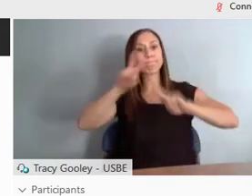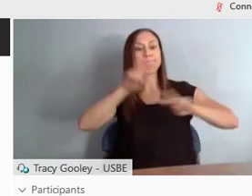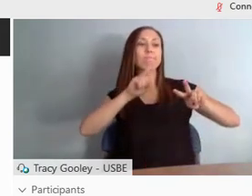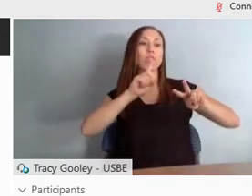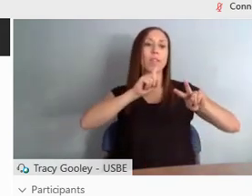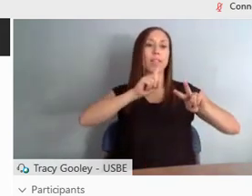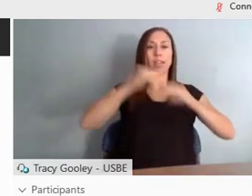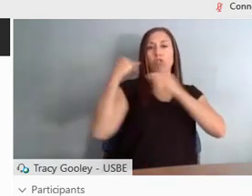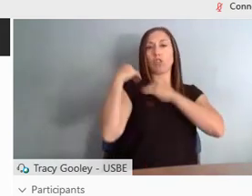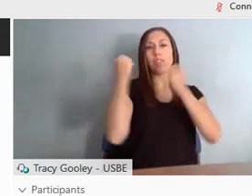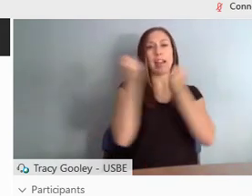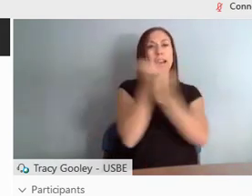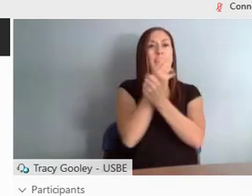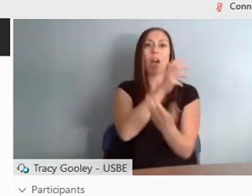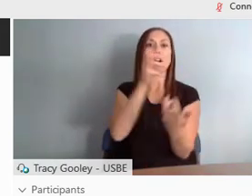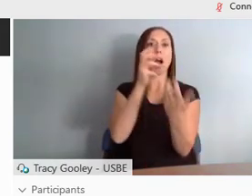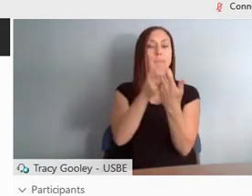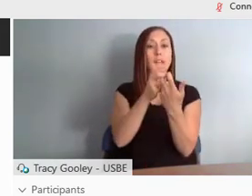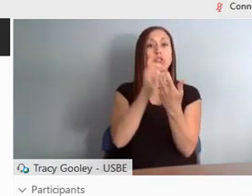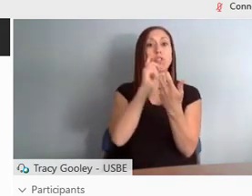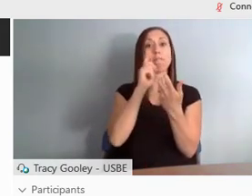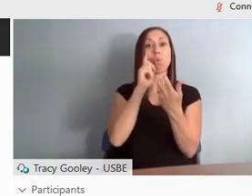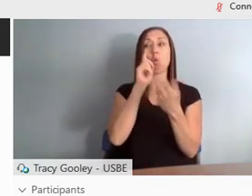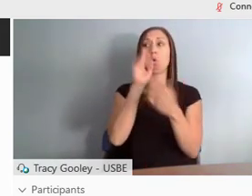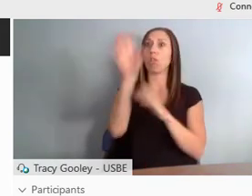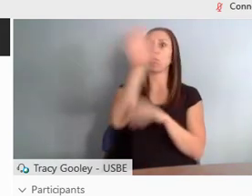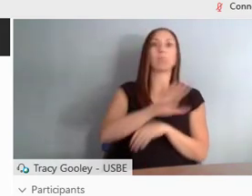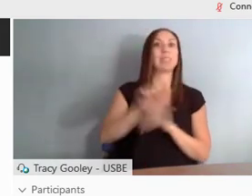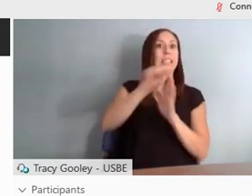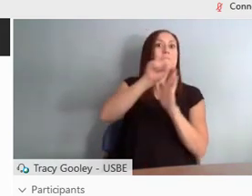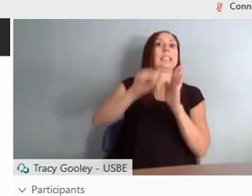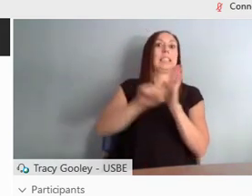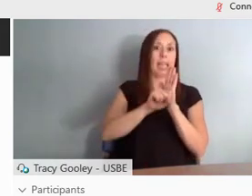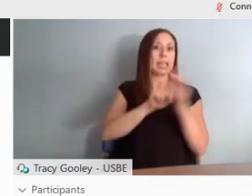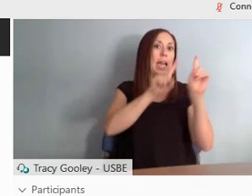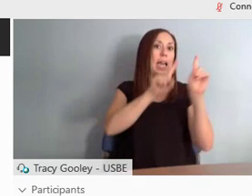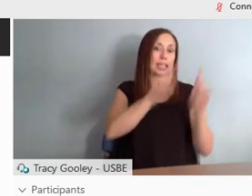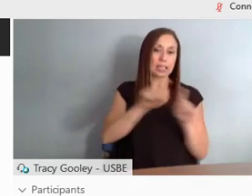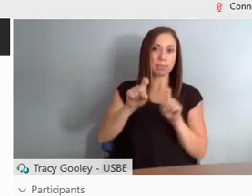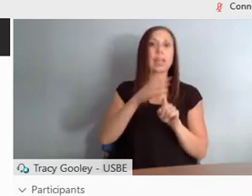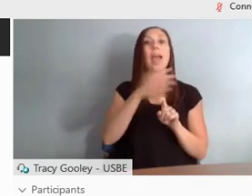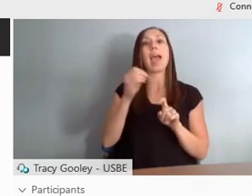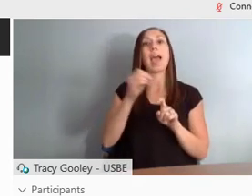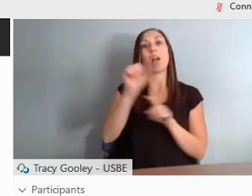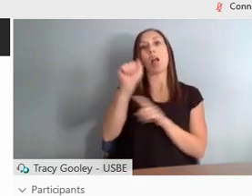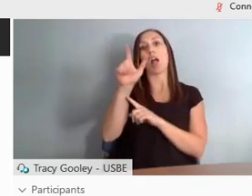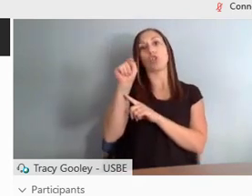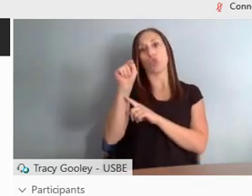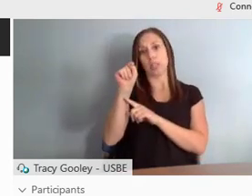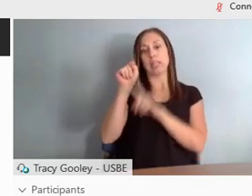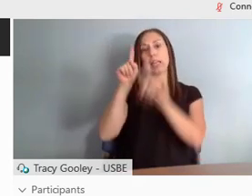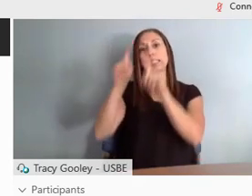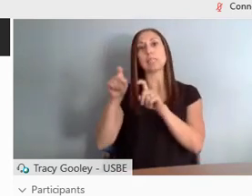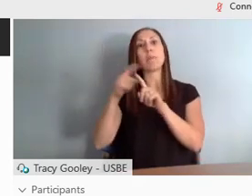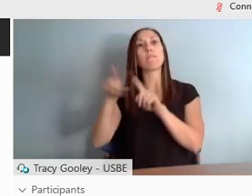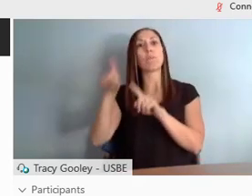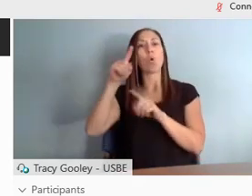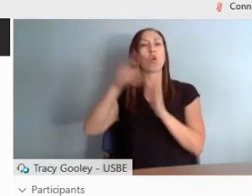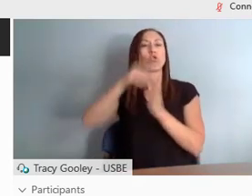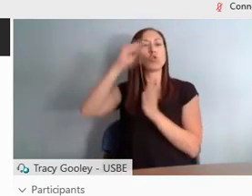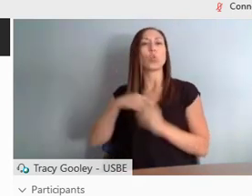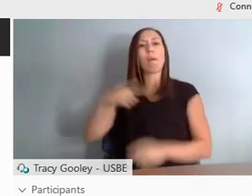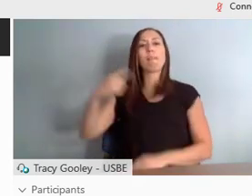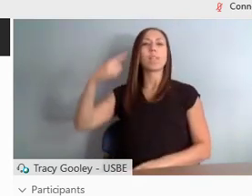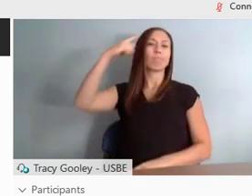accommodation stuff for all of our statewide assessments, as well as alternate assessments for students with significant cognitive disabilities.